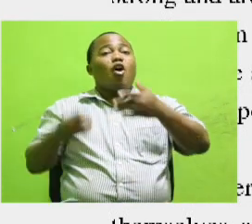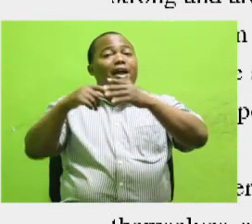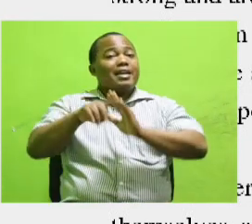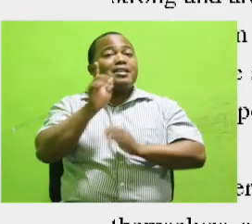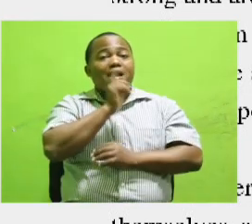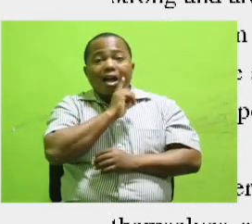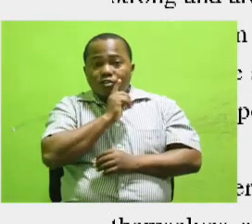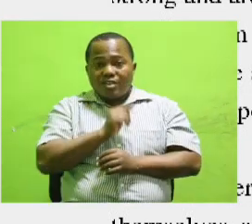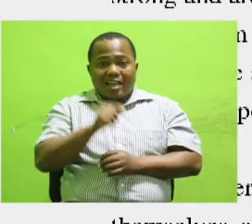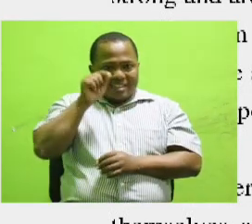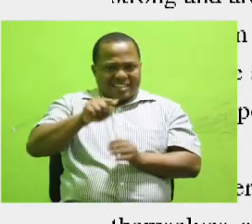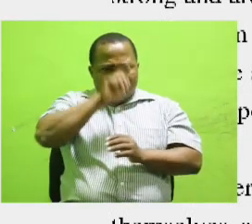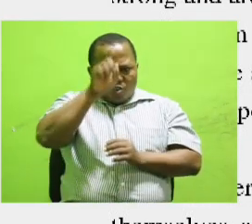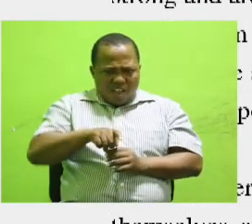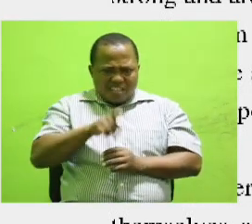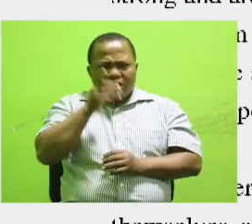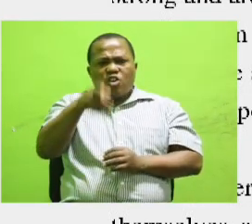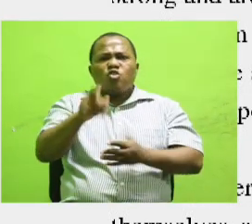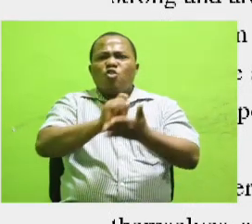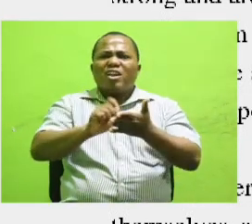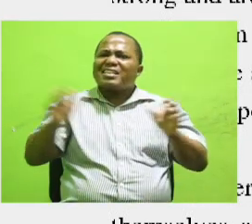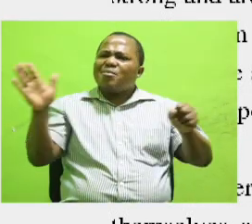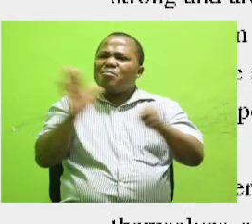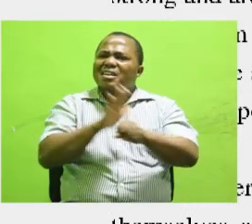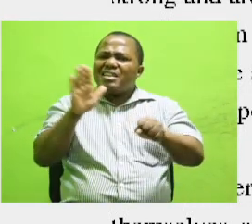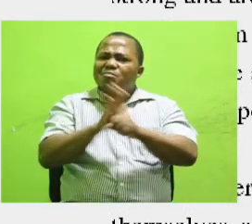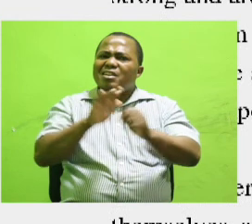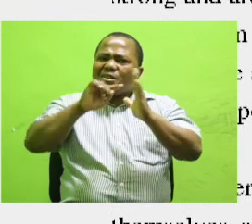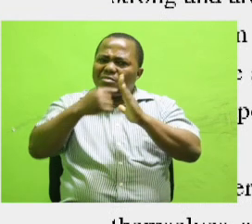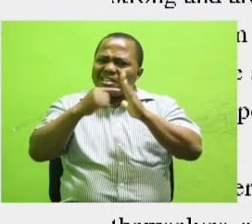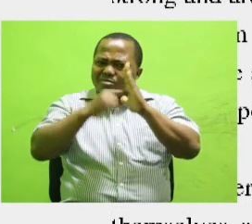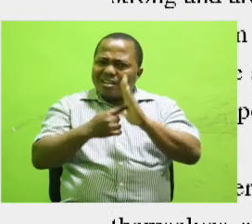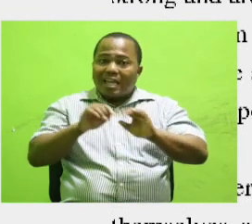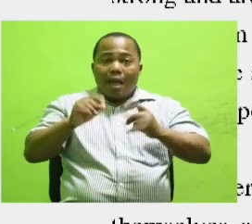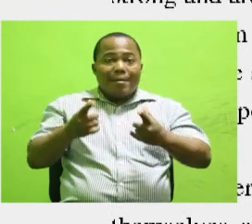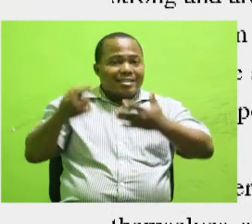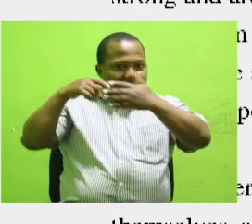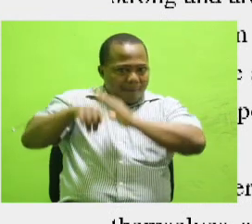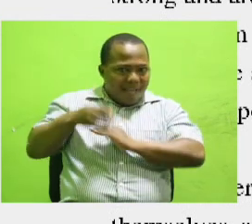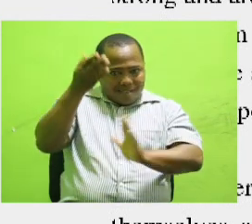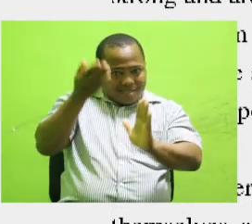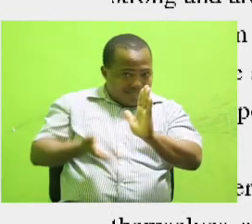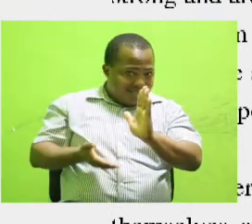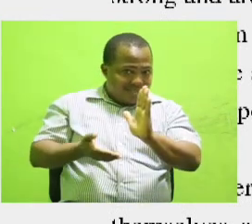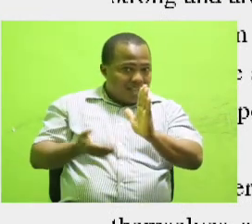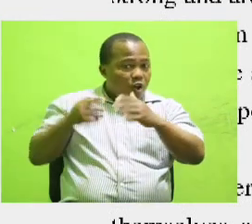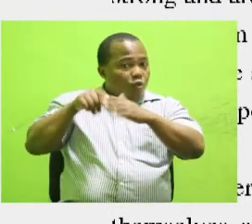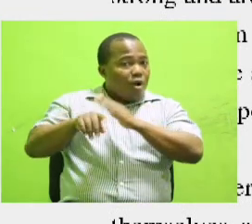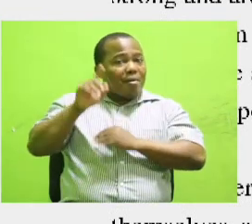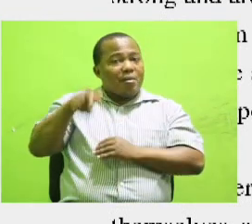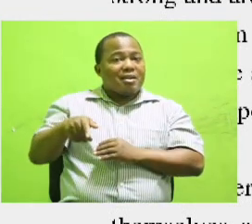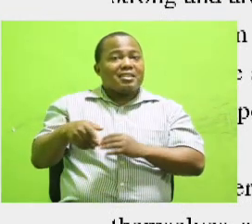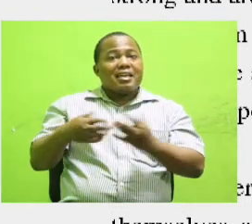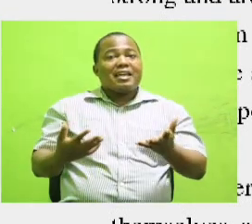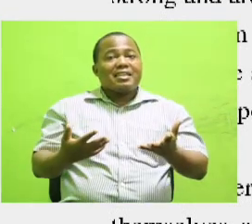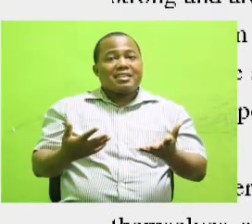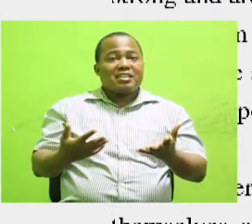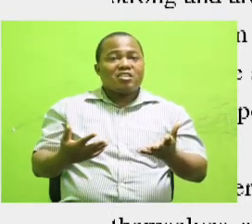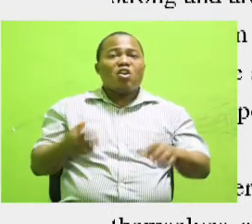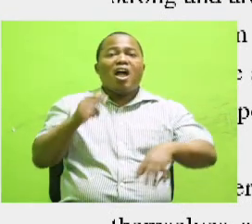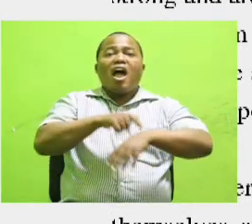can write there are many points in which you can write, but among these points are, one of them is to